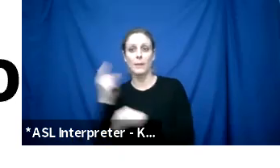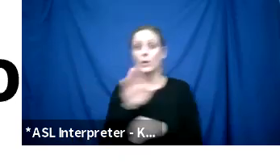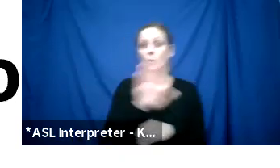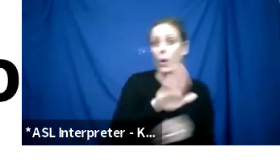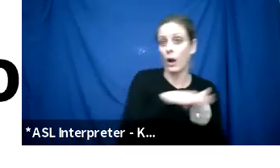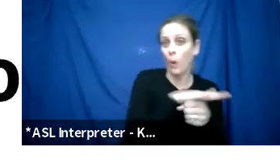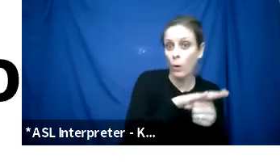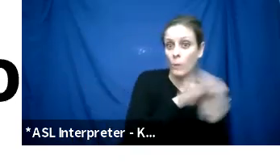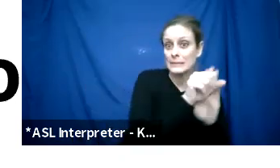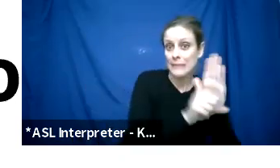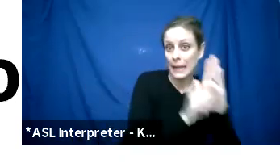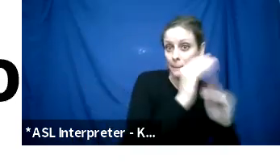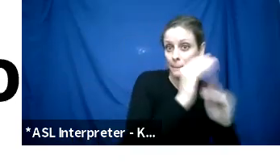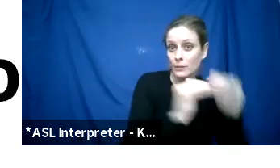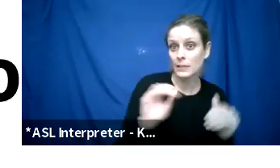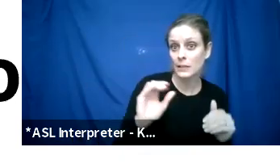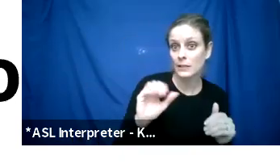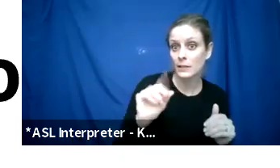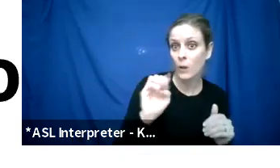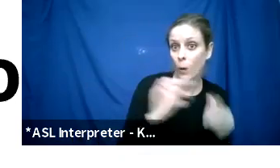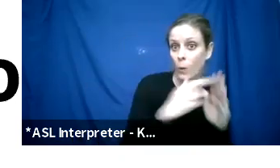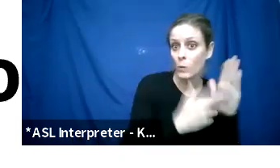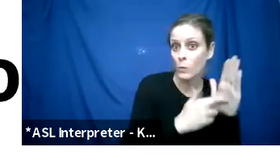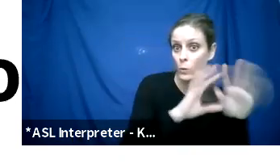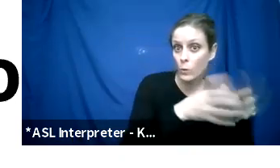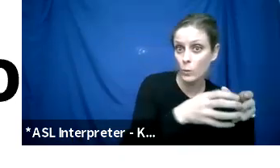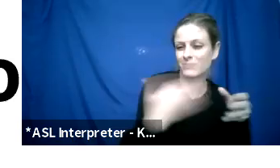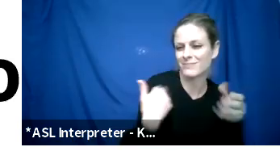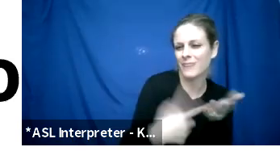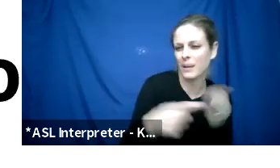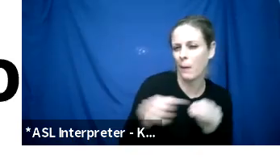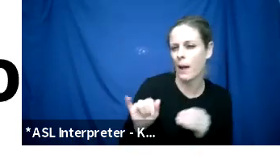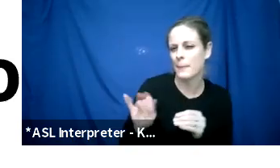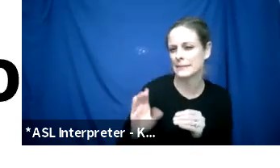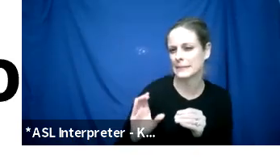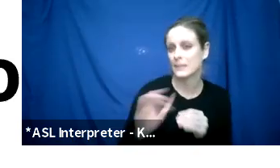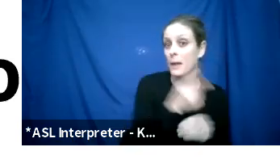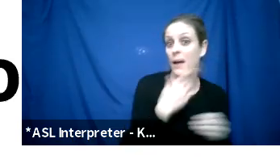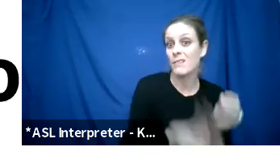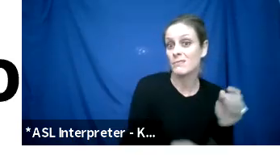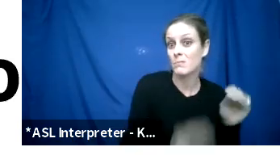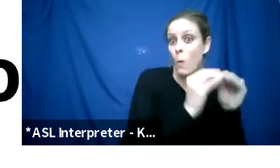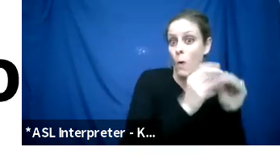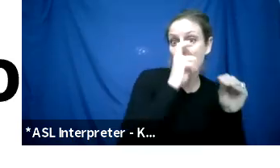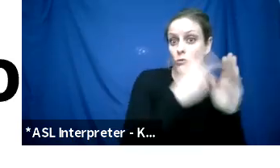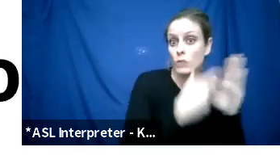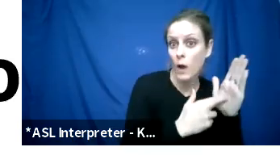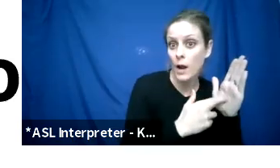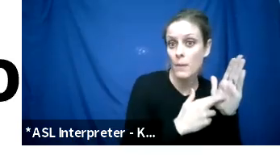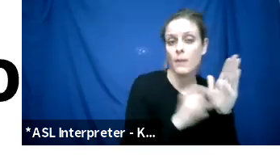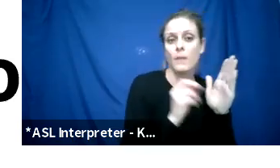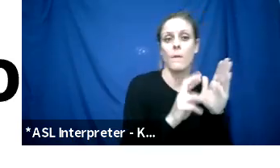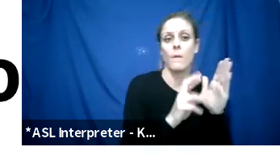codes, as we alluded to earlier on the discussion with the IBC, may incorporate greater requirements or already requirements